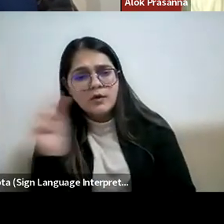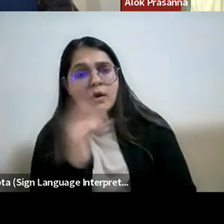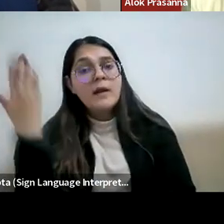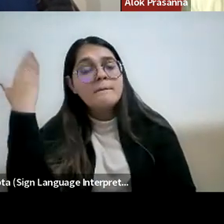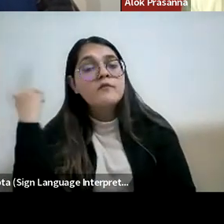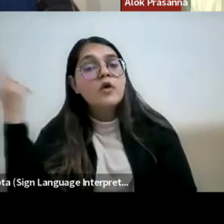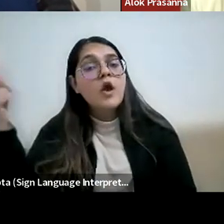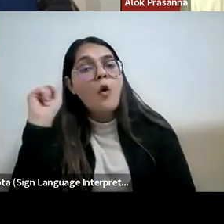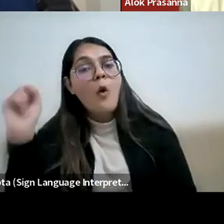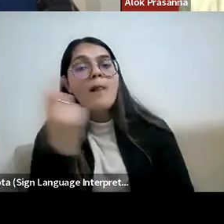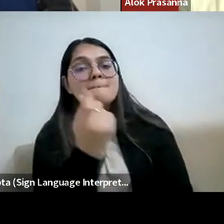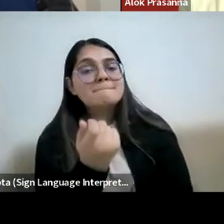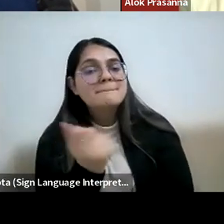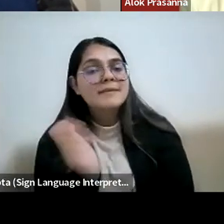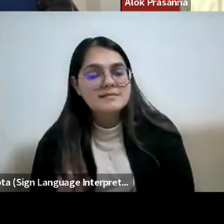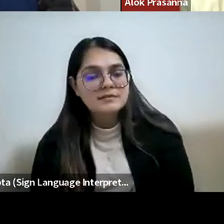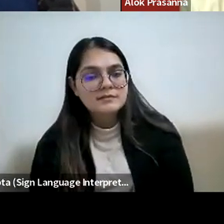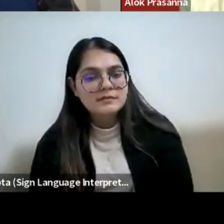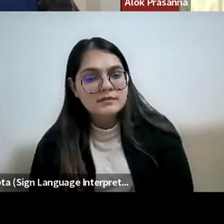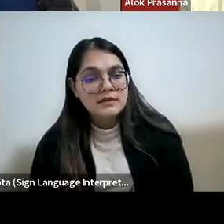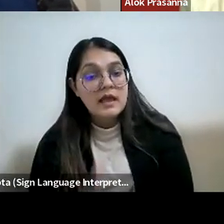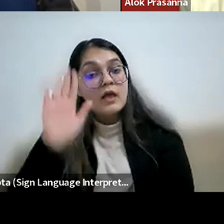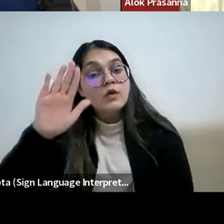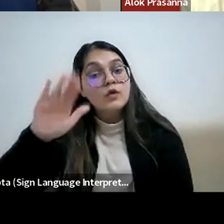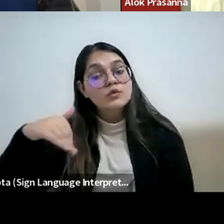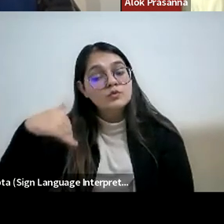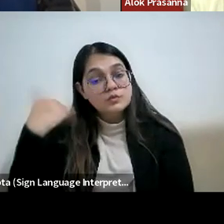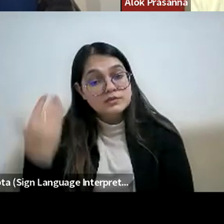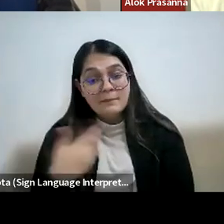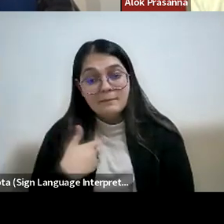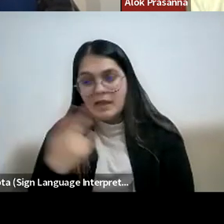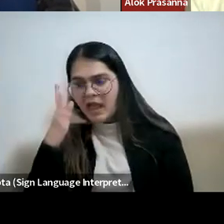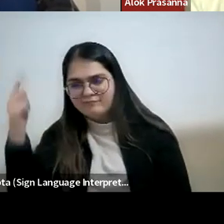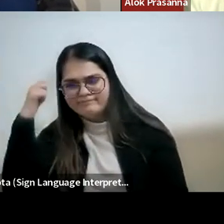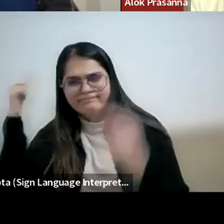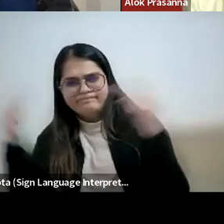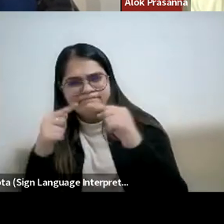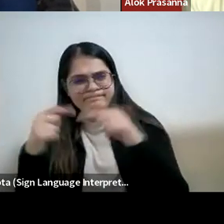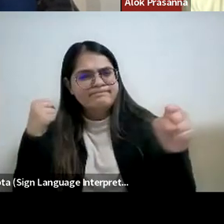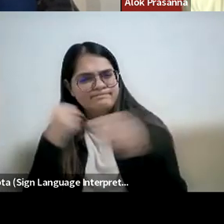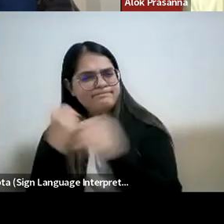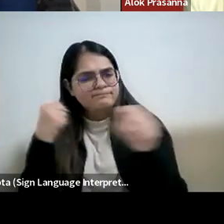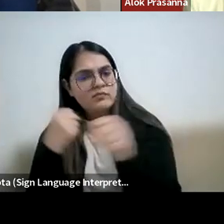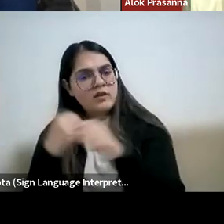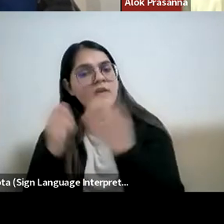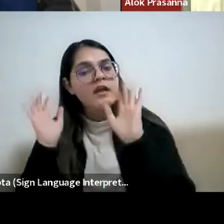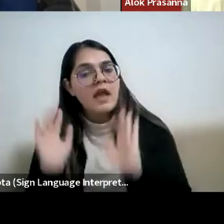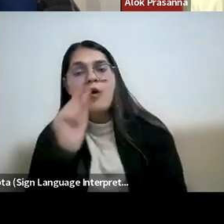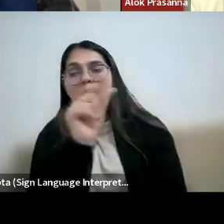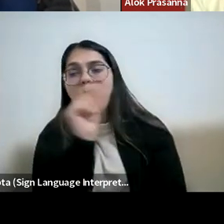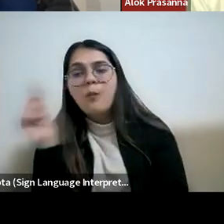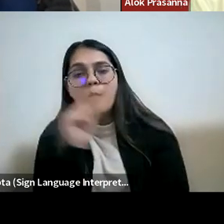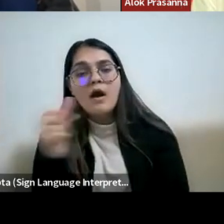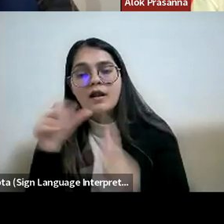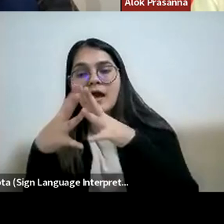times. And then a battle was, but we see a battle being fought in jurisprudence on the words which the